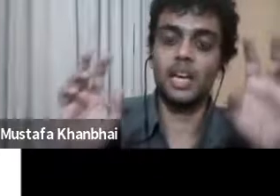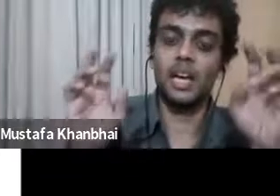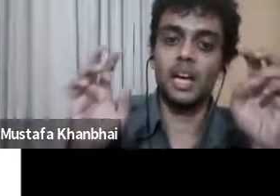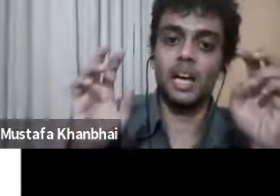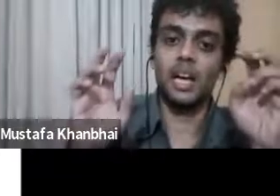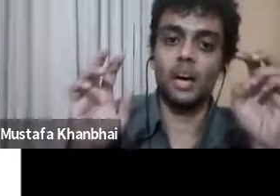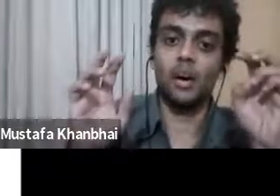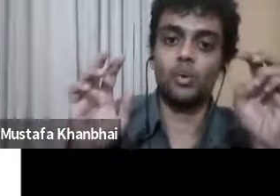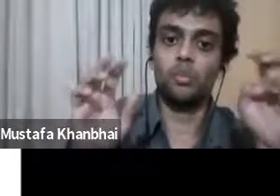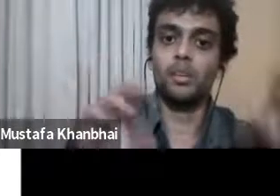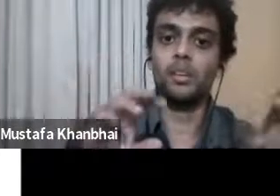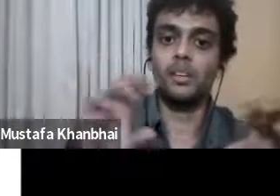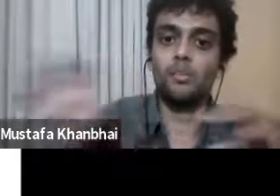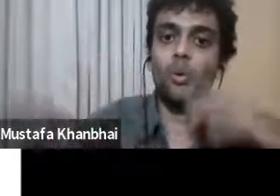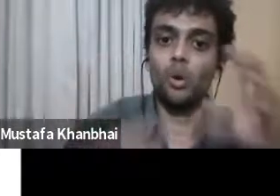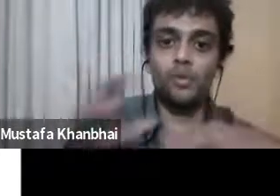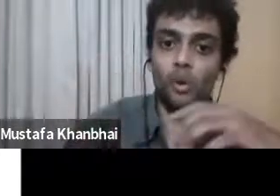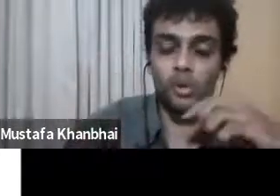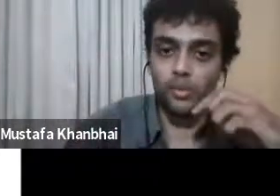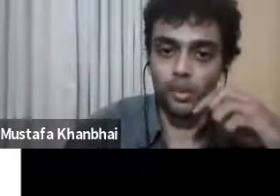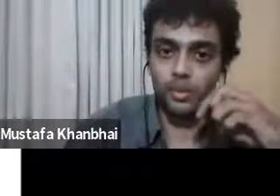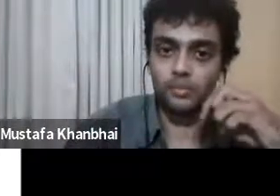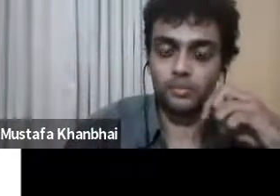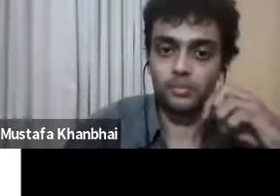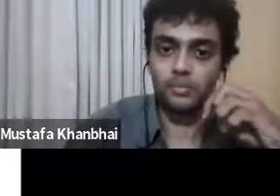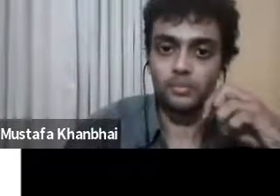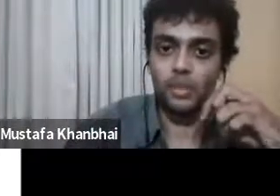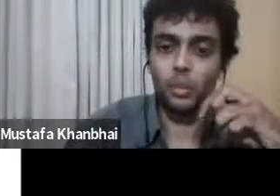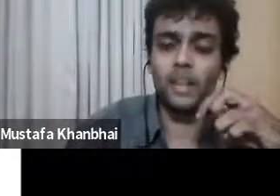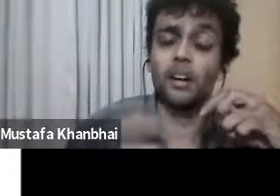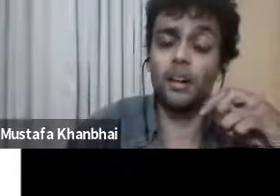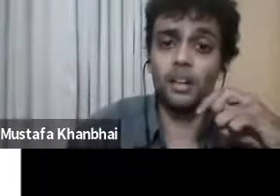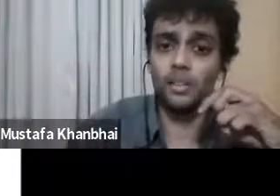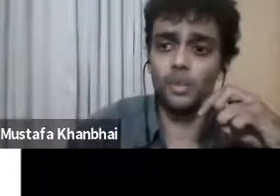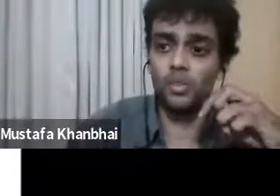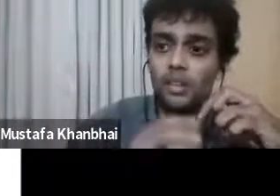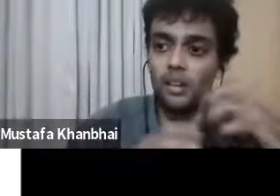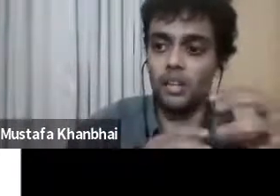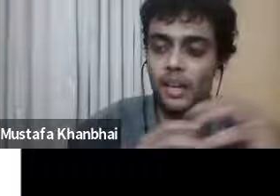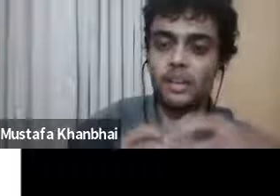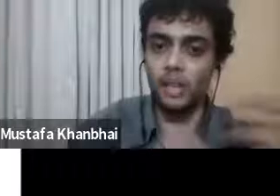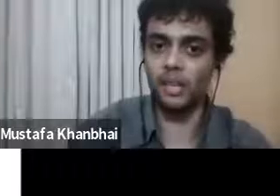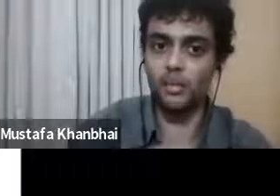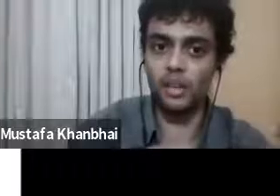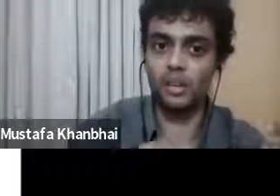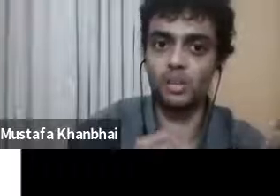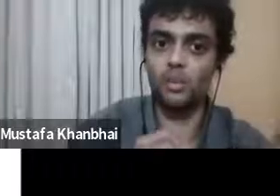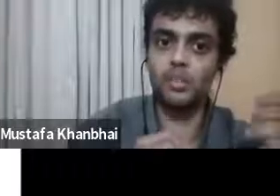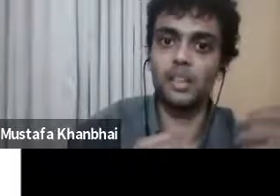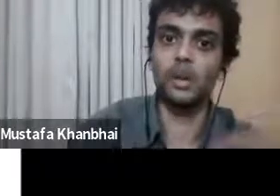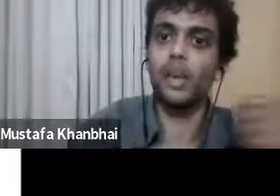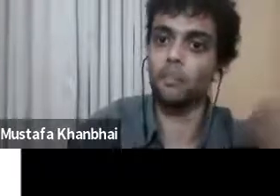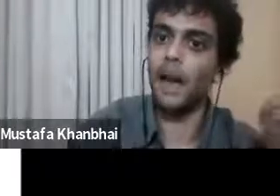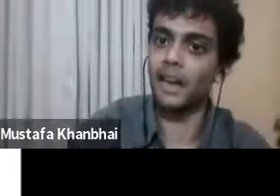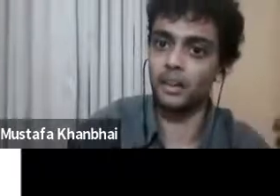events, would be more of a focus for her. Whereas earlier, she wasn't really, like, at the beginning of her career, she